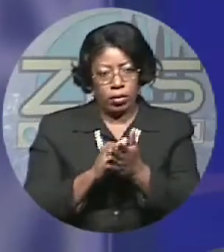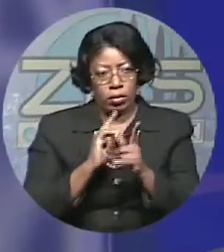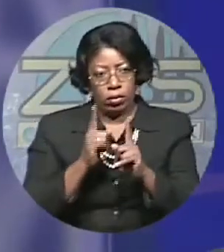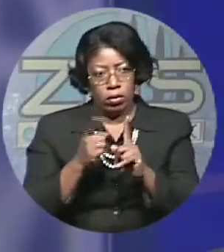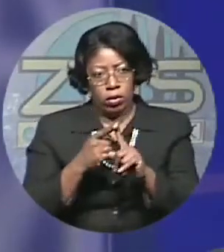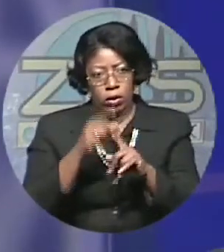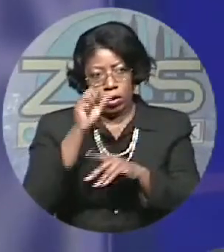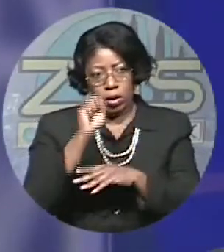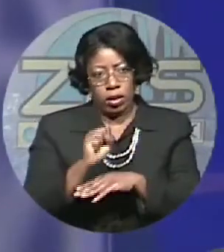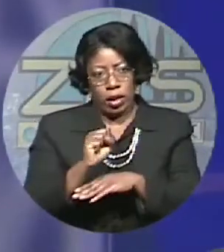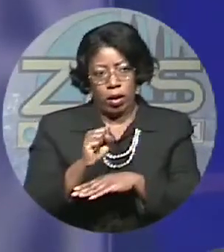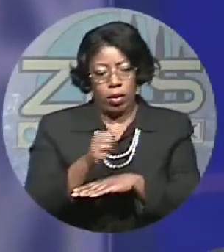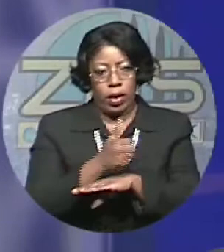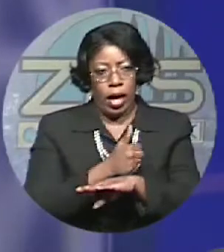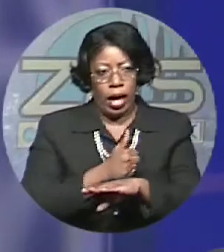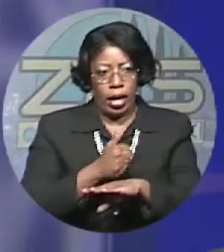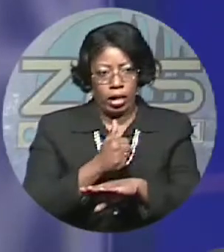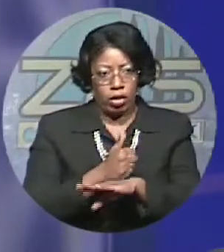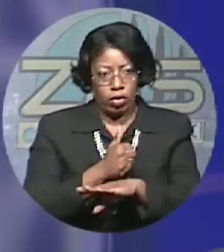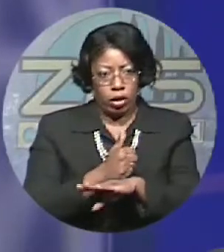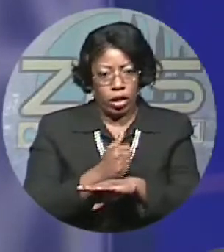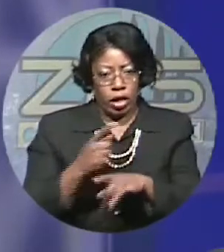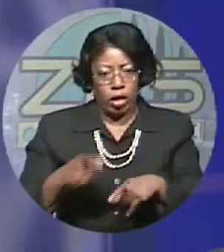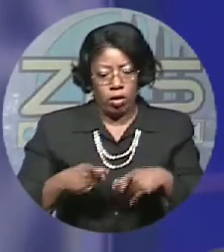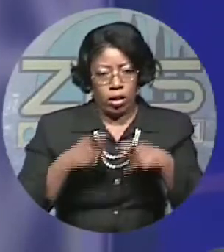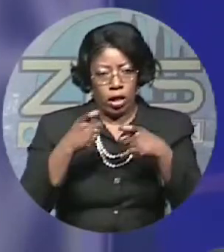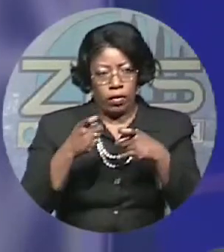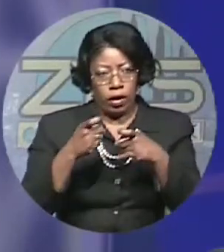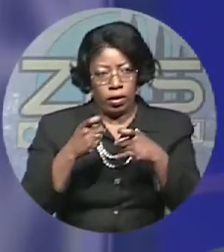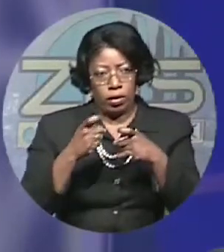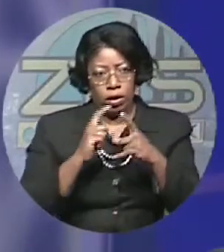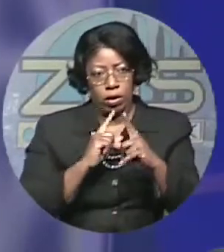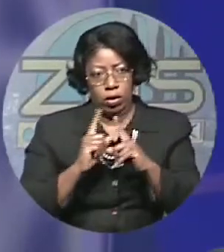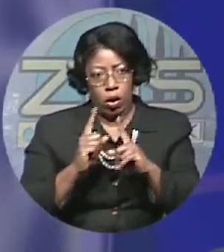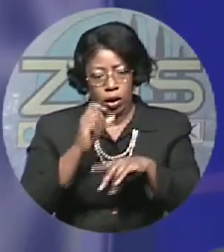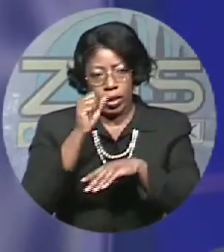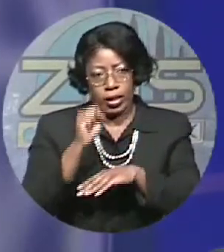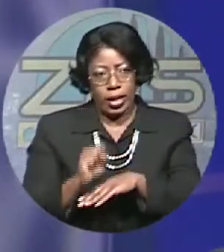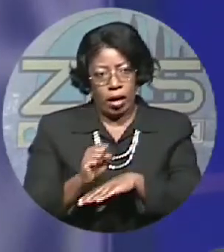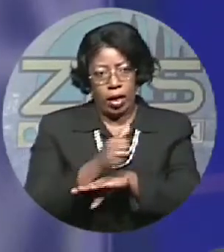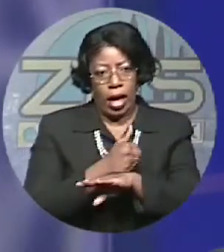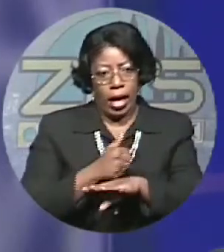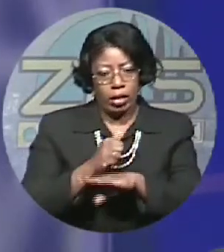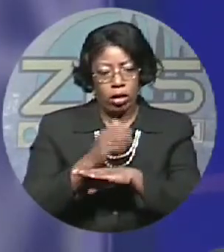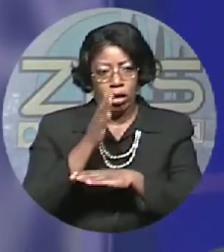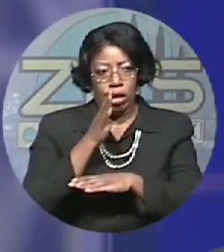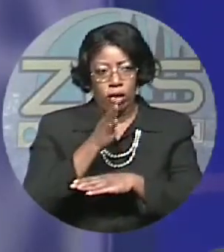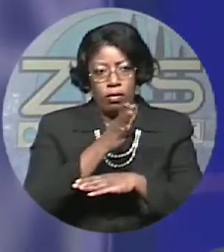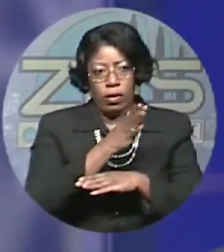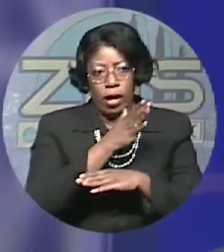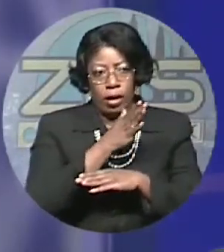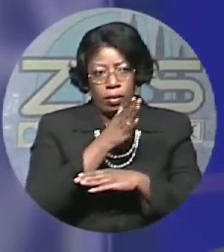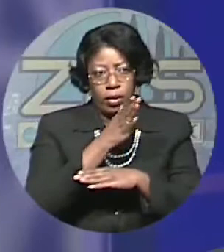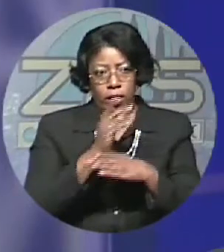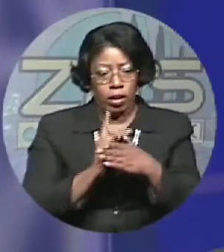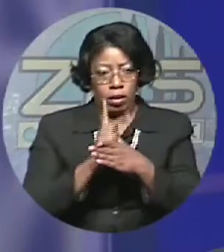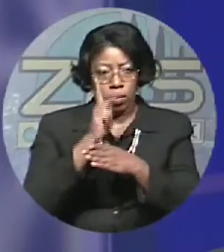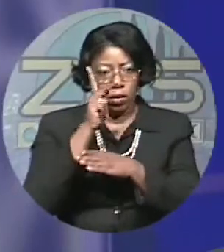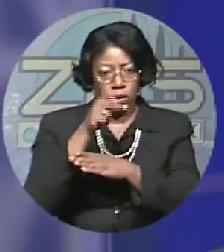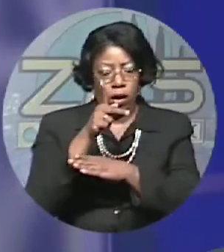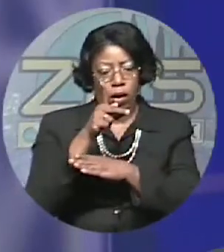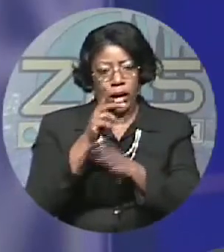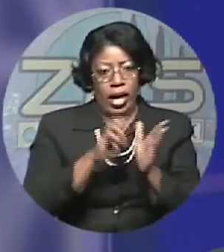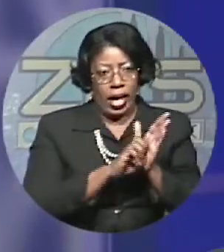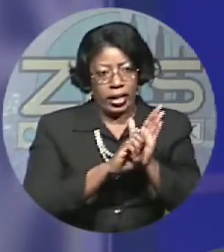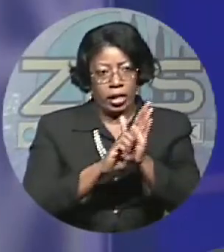base of South Andros. His Excellency was giving his keynote address at the South Andros Farmers Association Agribusiness Expo when